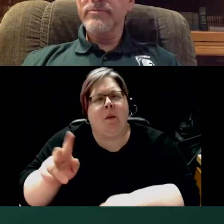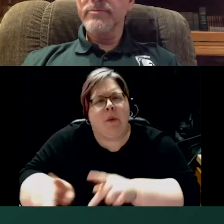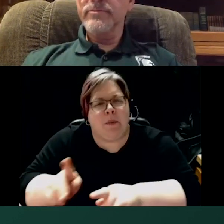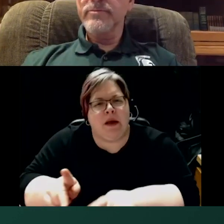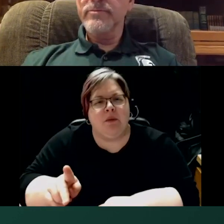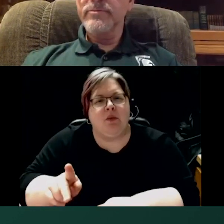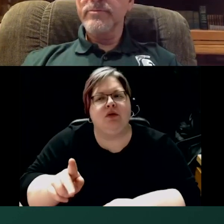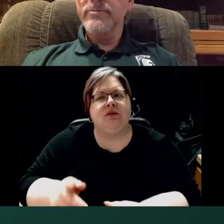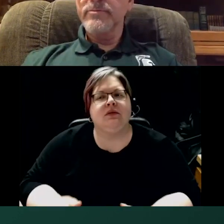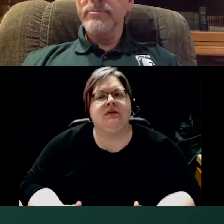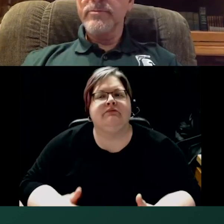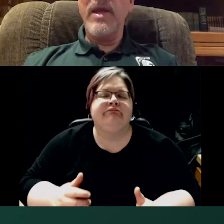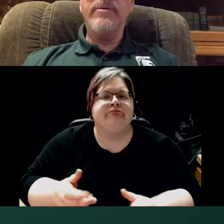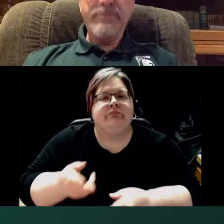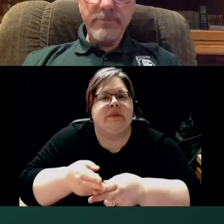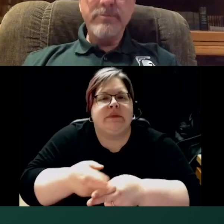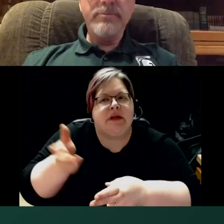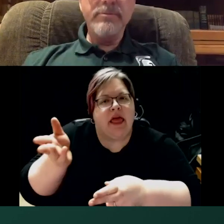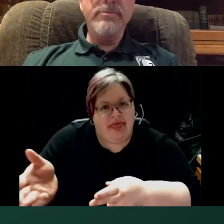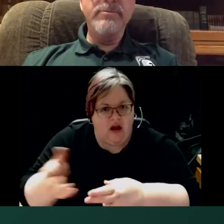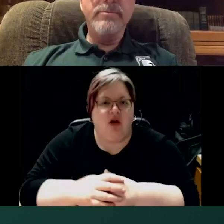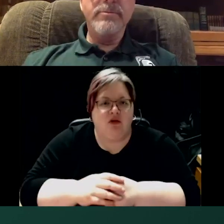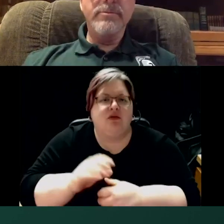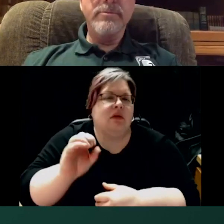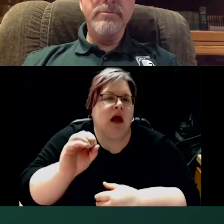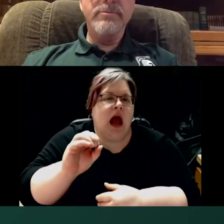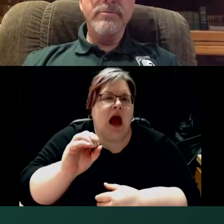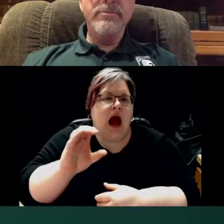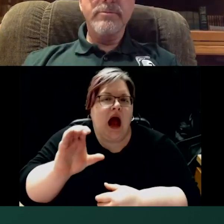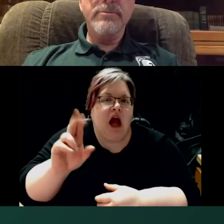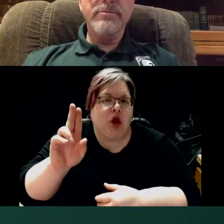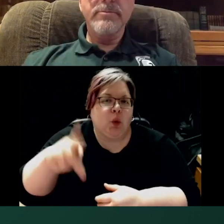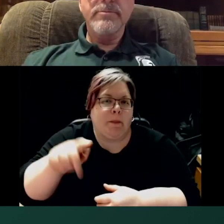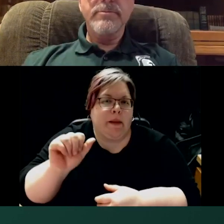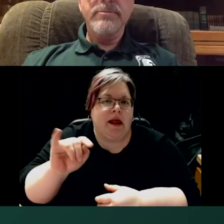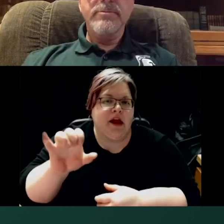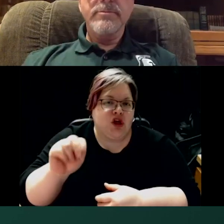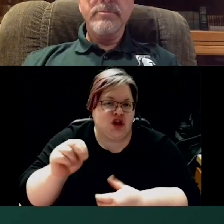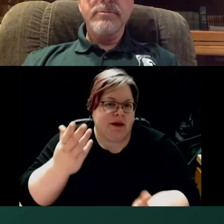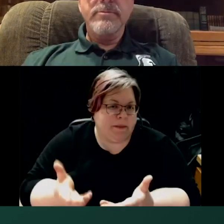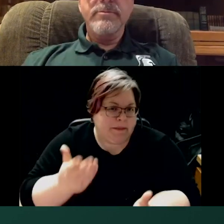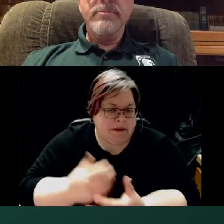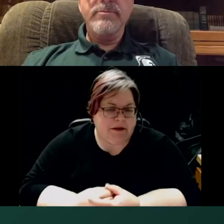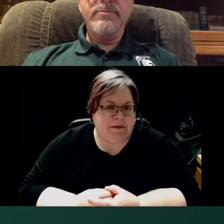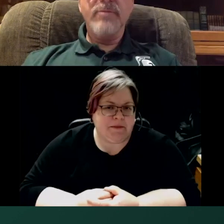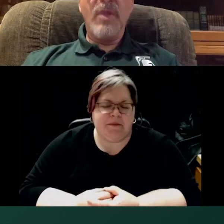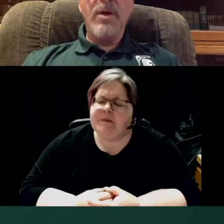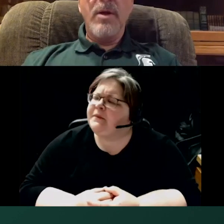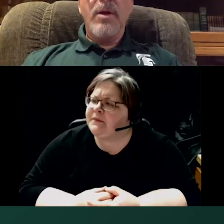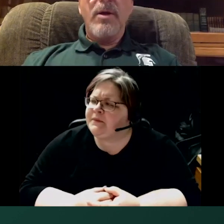Yes, like human occupation, perhaps. Yeah. How close did the Russians get to landing a man on the moon?